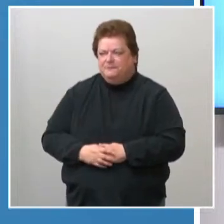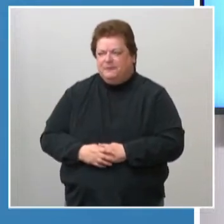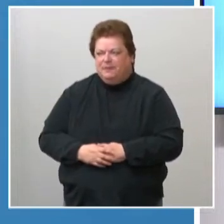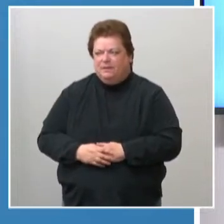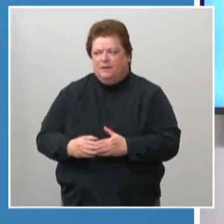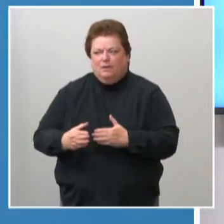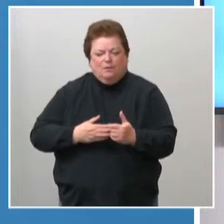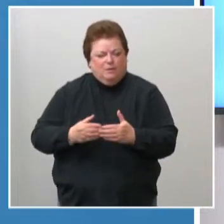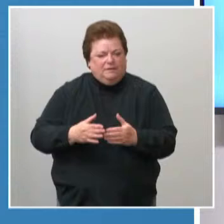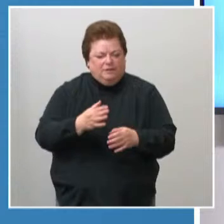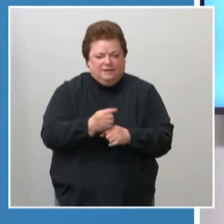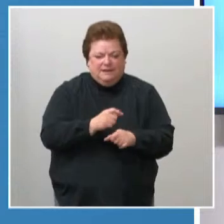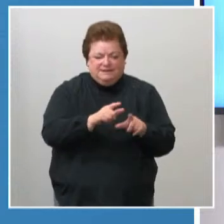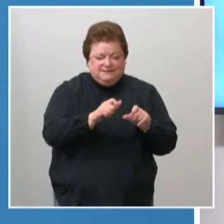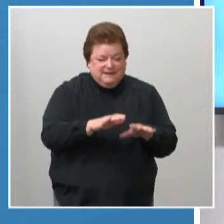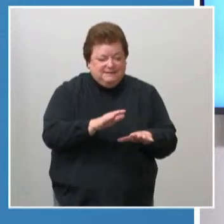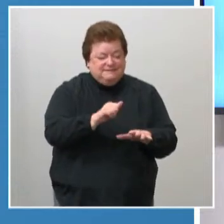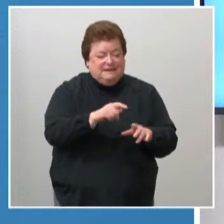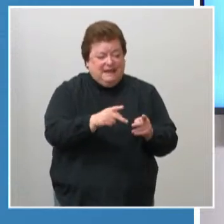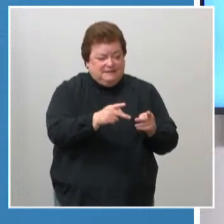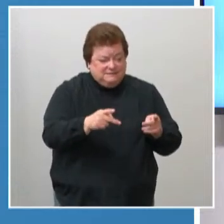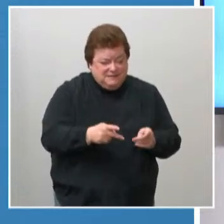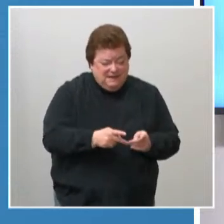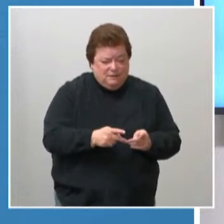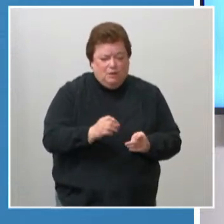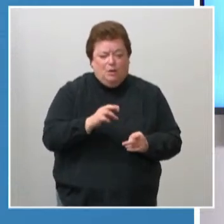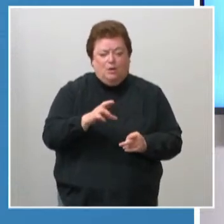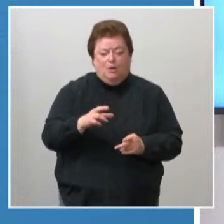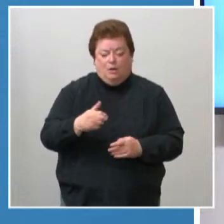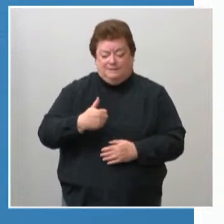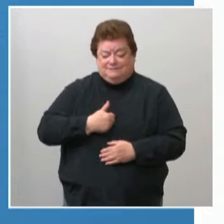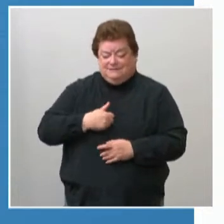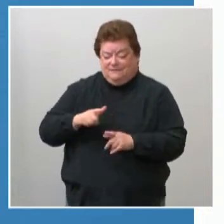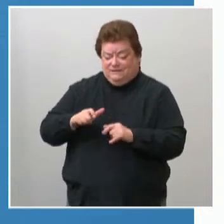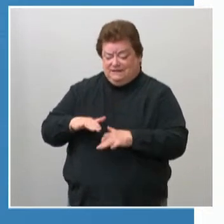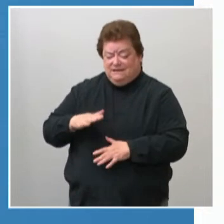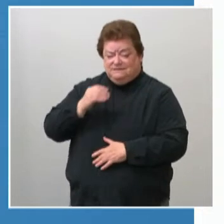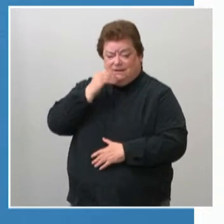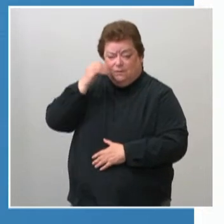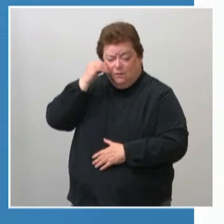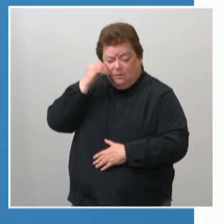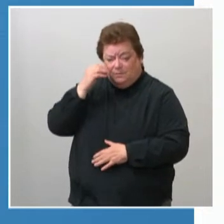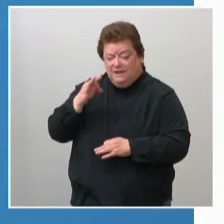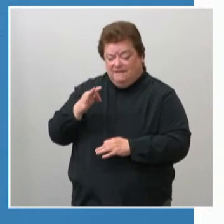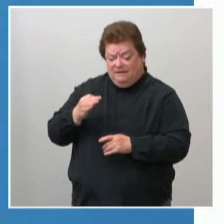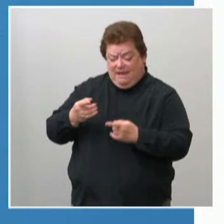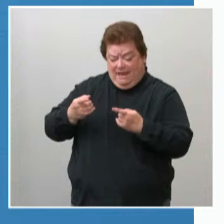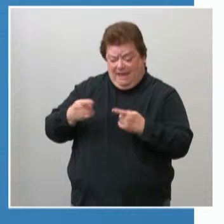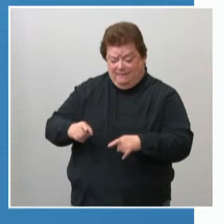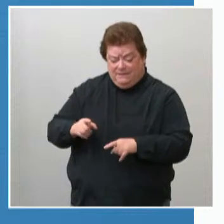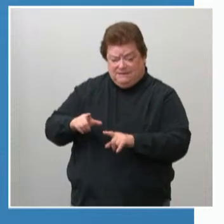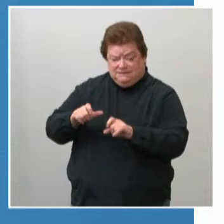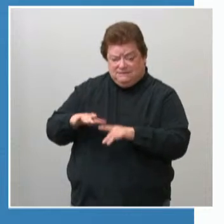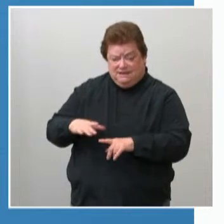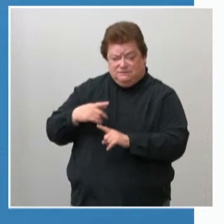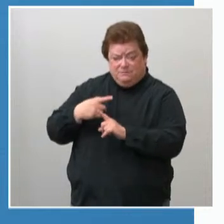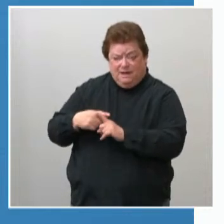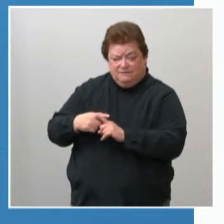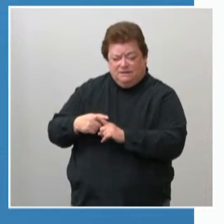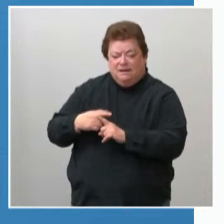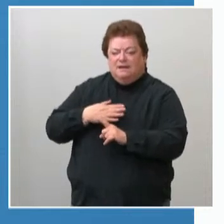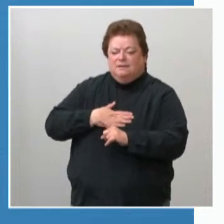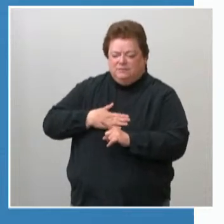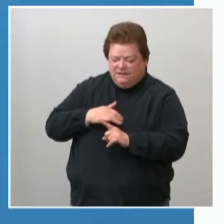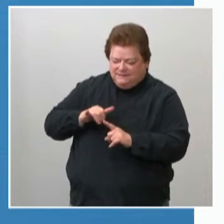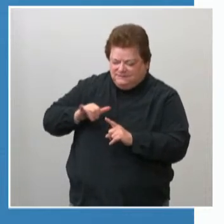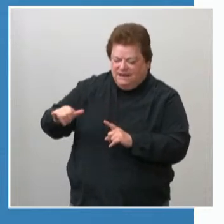you're getting tested at a testing site or taking a self-test at home, if you do test positive for COVID-19, you need to stay